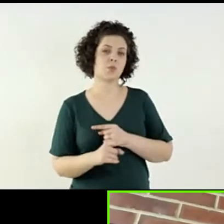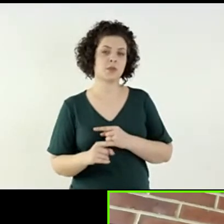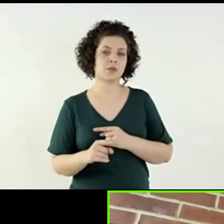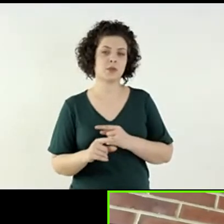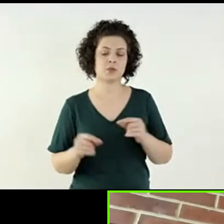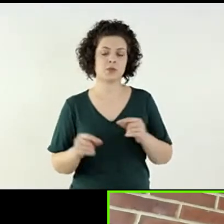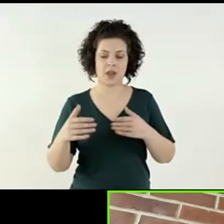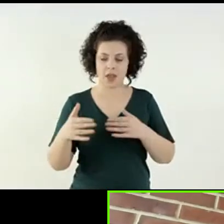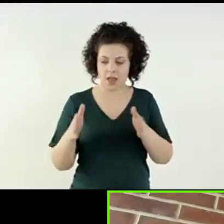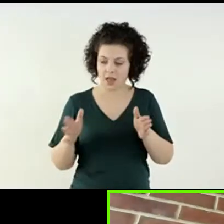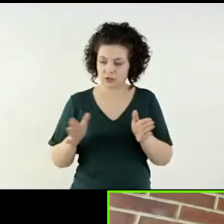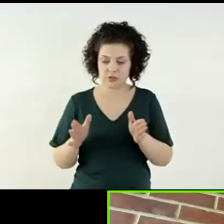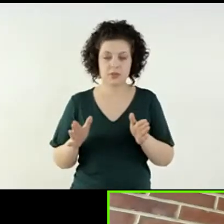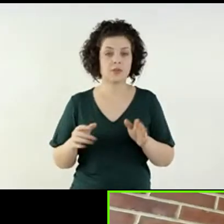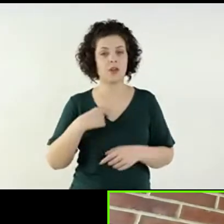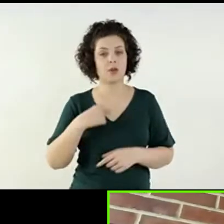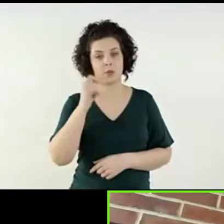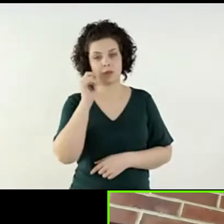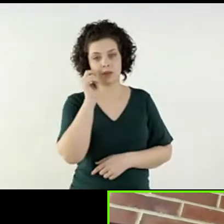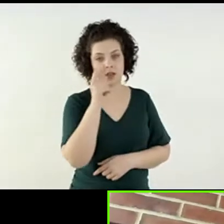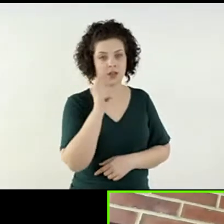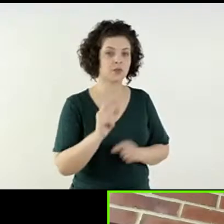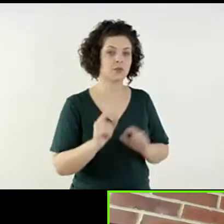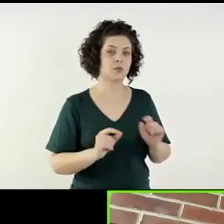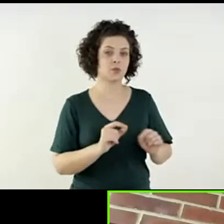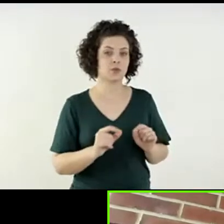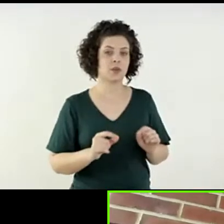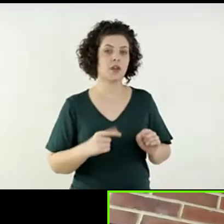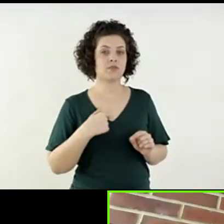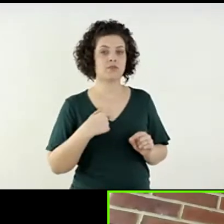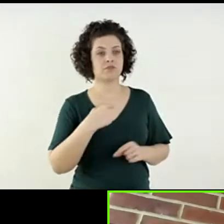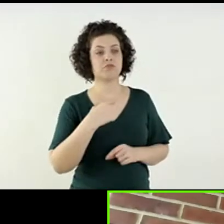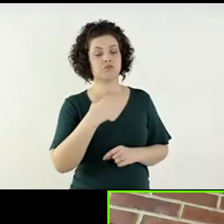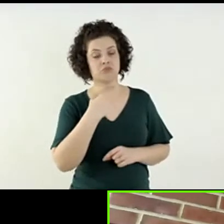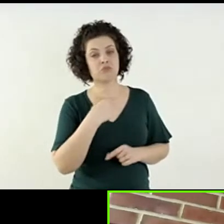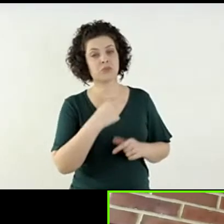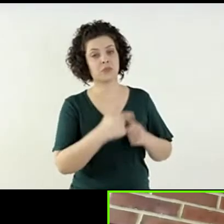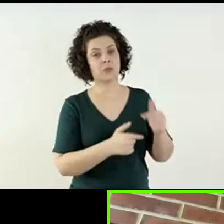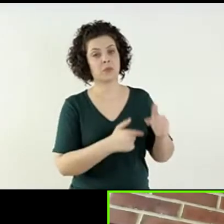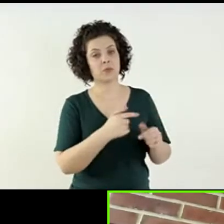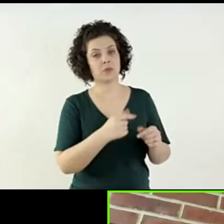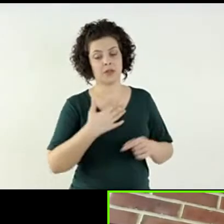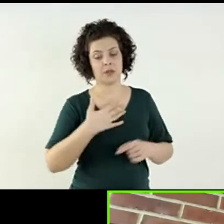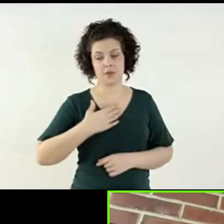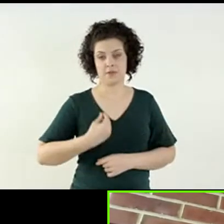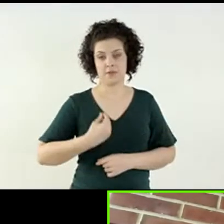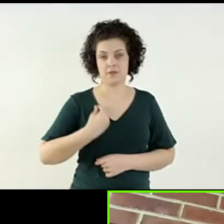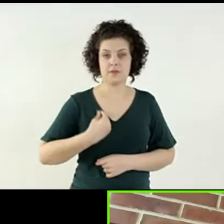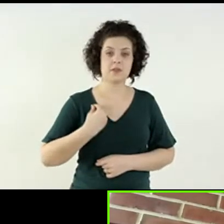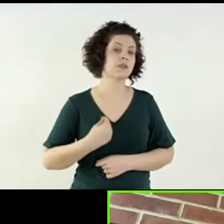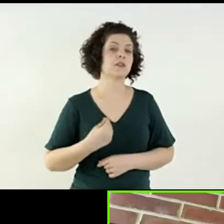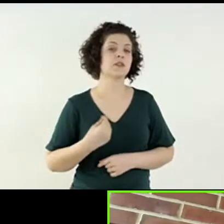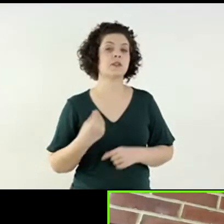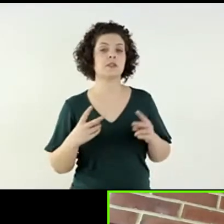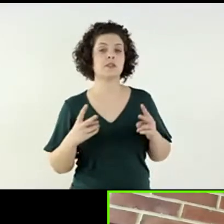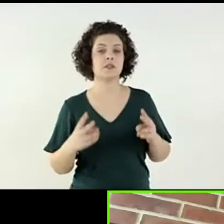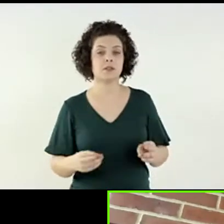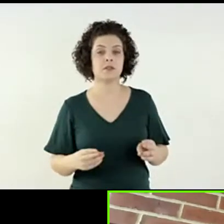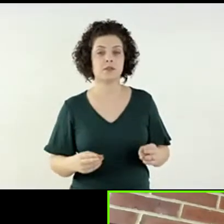and aspire towards in my work and in my life. Now, at the same time, in ways that we've spoken about, there were